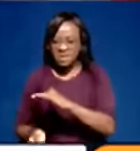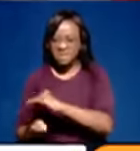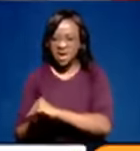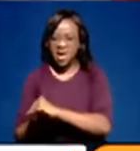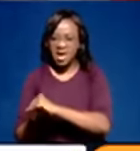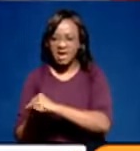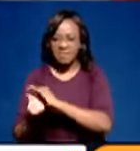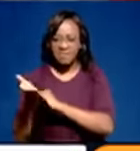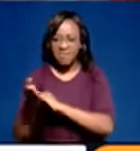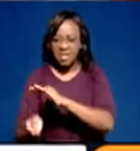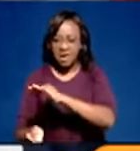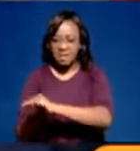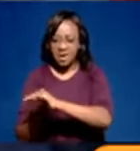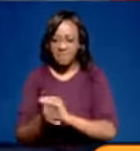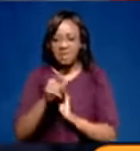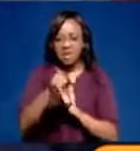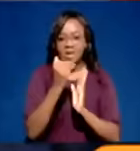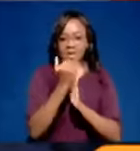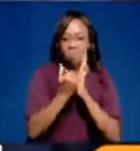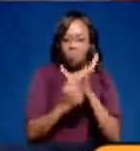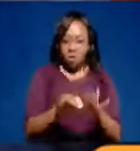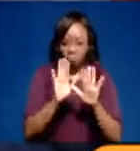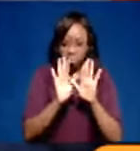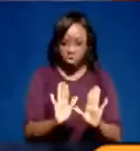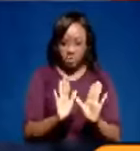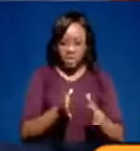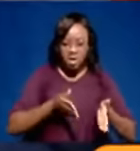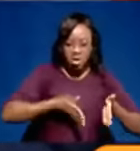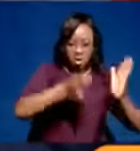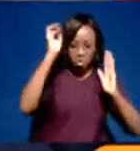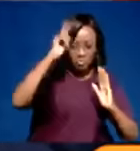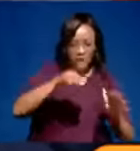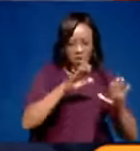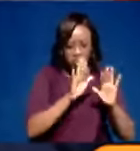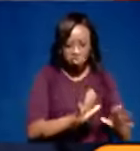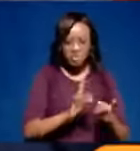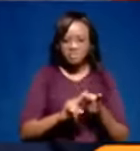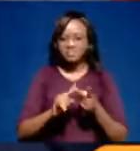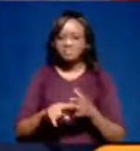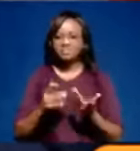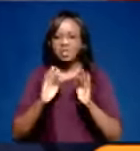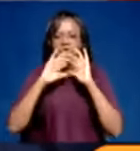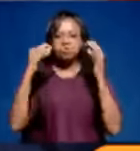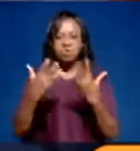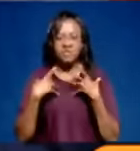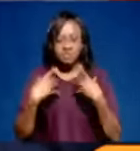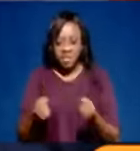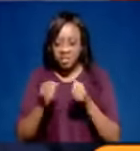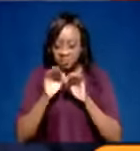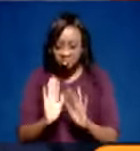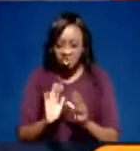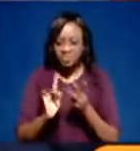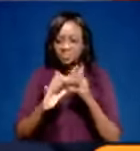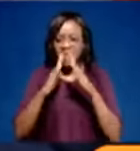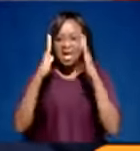kotini, mpango hiyo ikasimamishwa, barabara ikasimamishwa, universal health coverage inasimamishwa, mambo ya